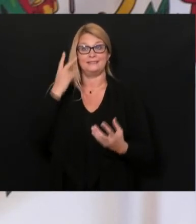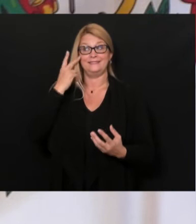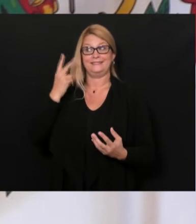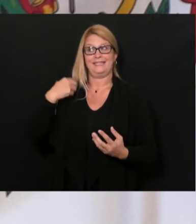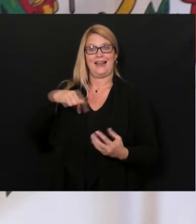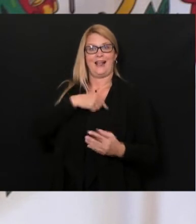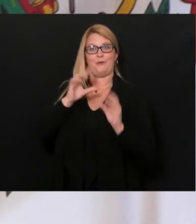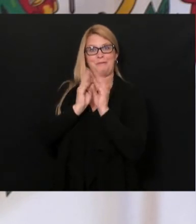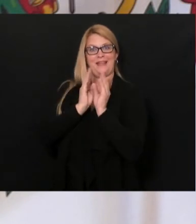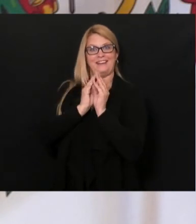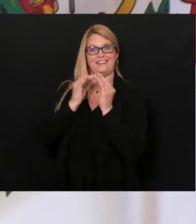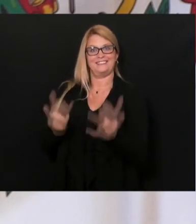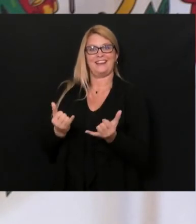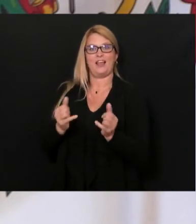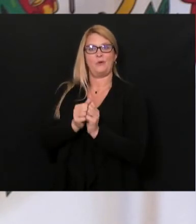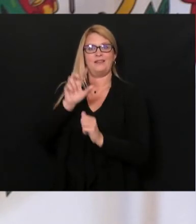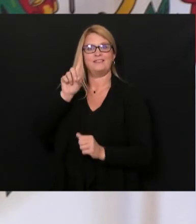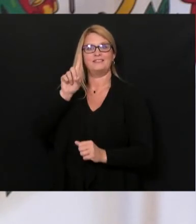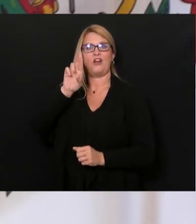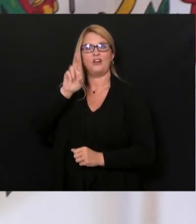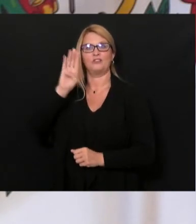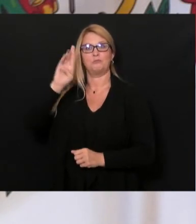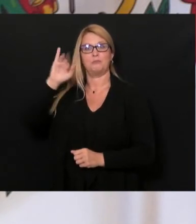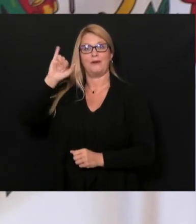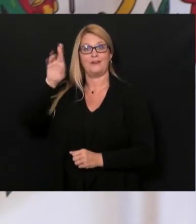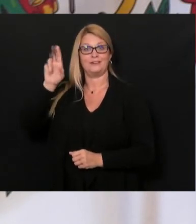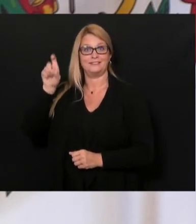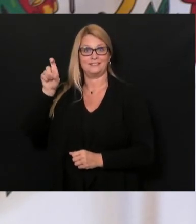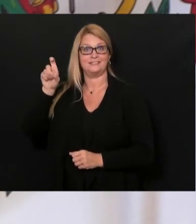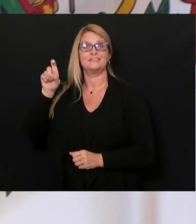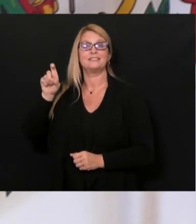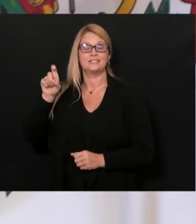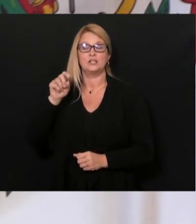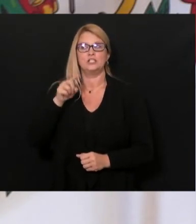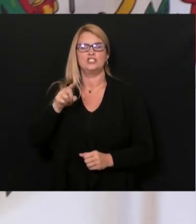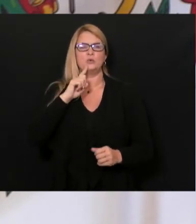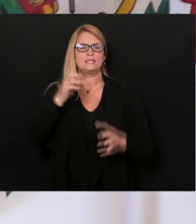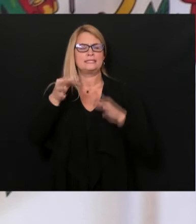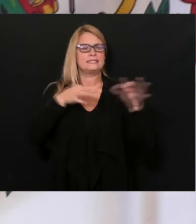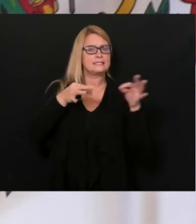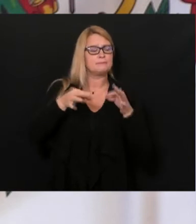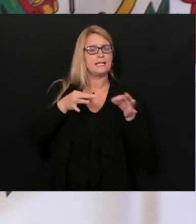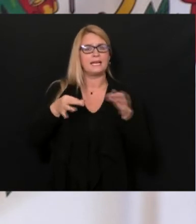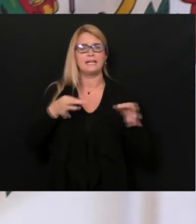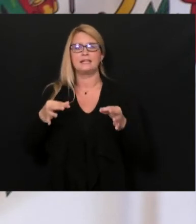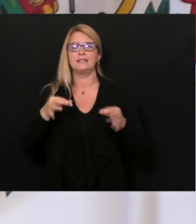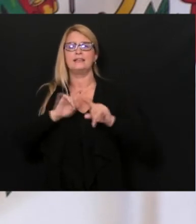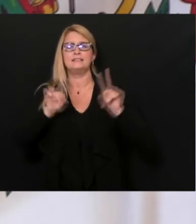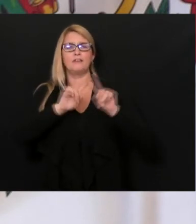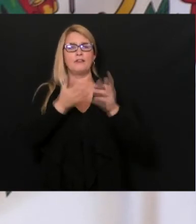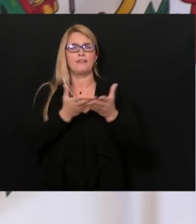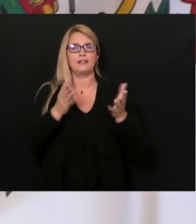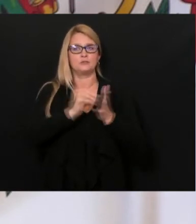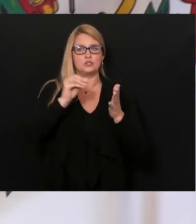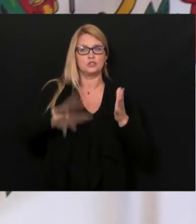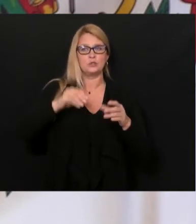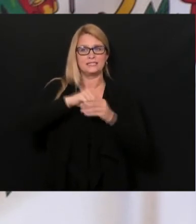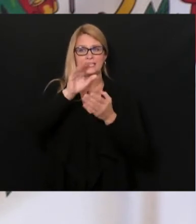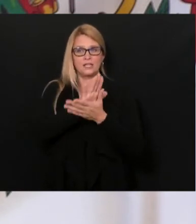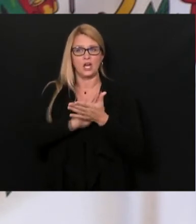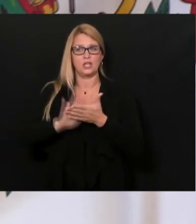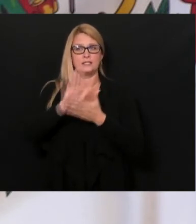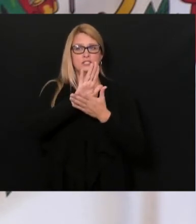Birx, as she was going through all kinds of different things we were talking about, the kids at our colleges and getting them tested and